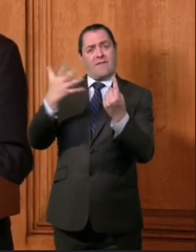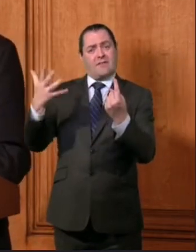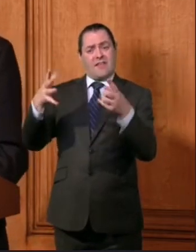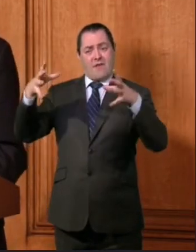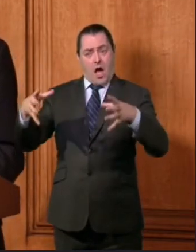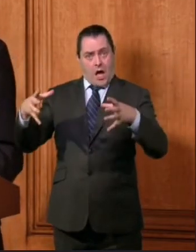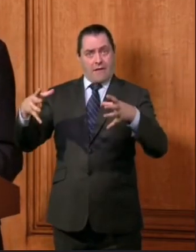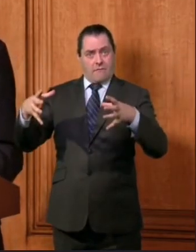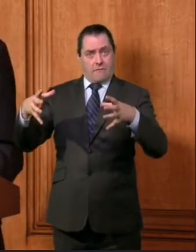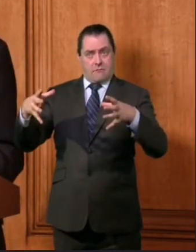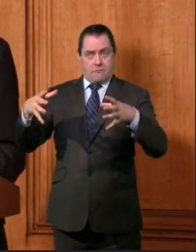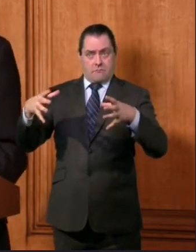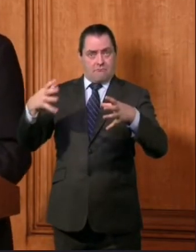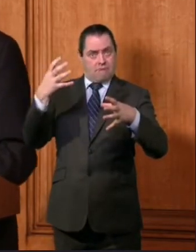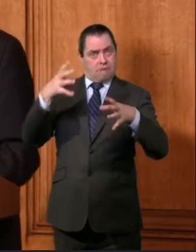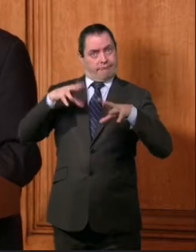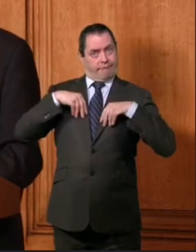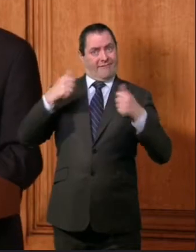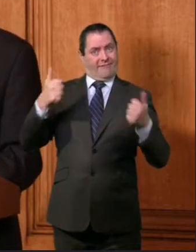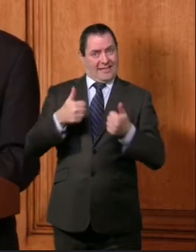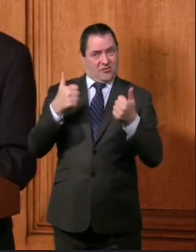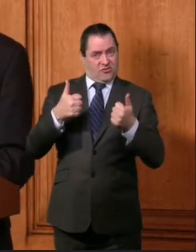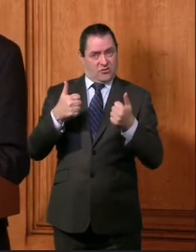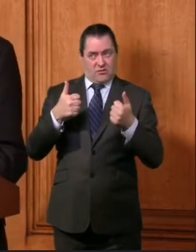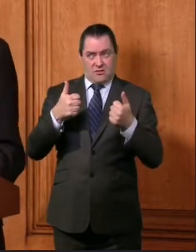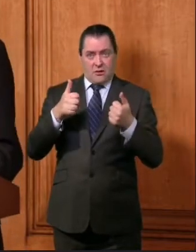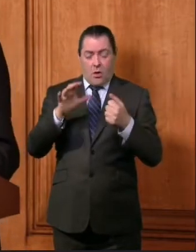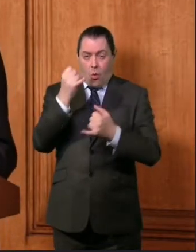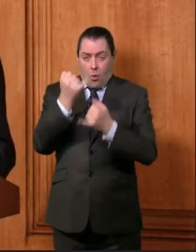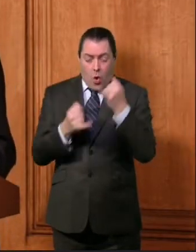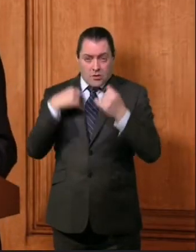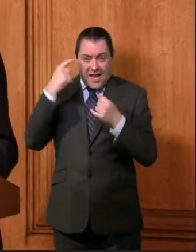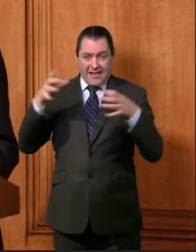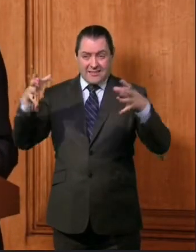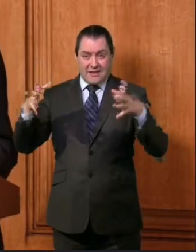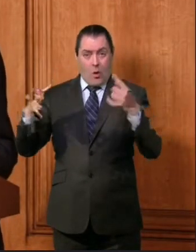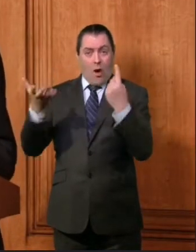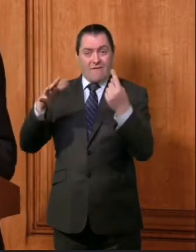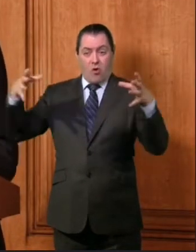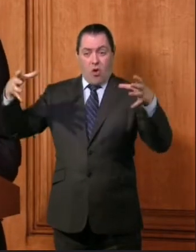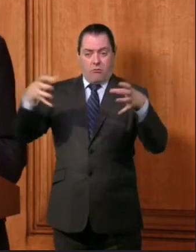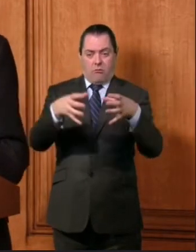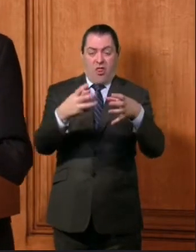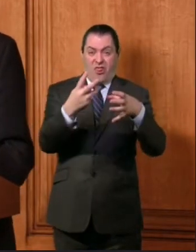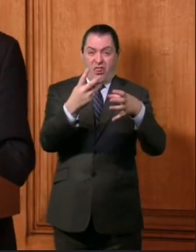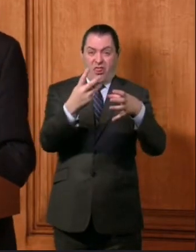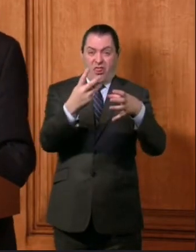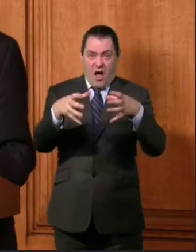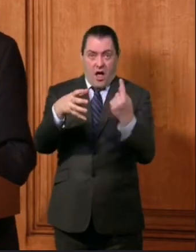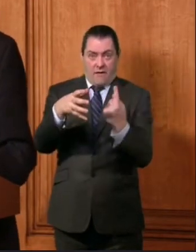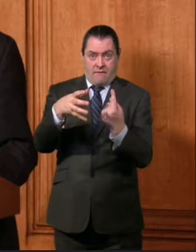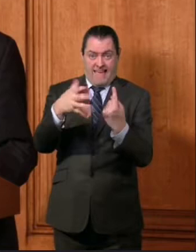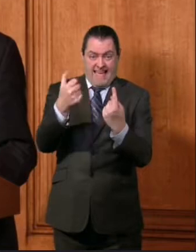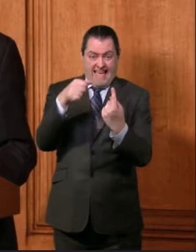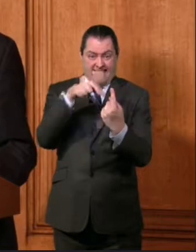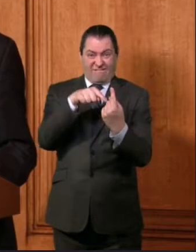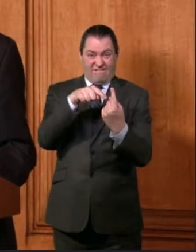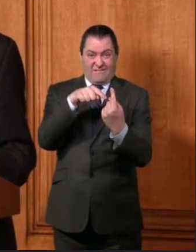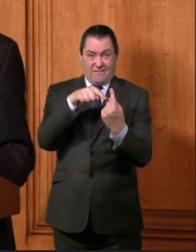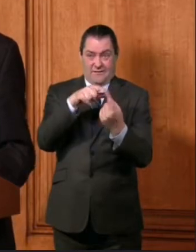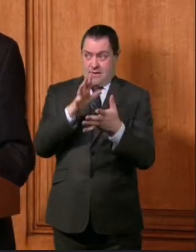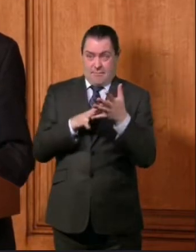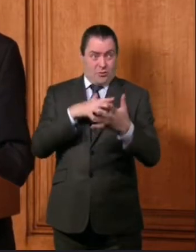to maybe 1 in 35. So the risk is, if you have the vaccine, you still have some residual risk, and the person